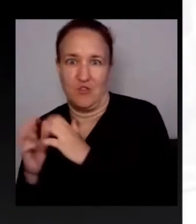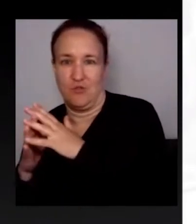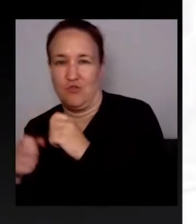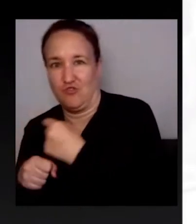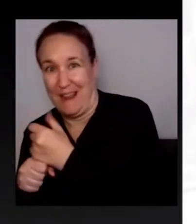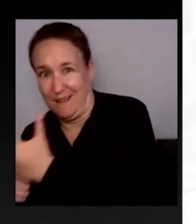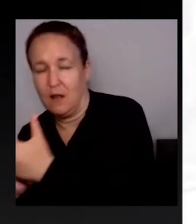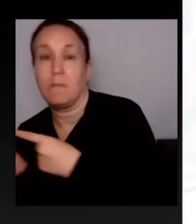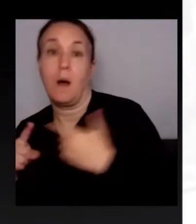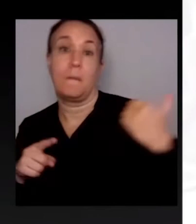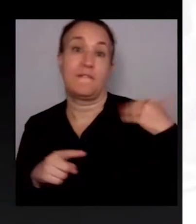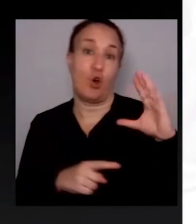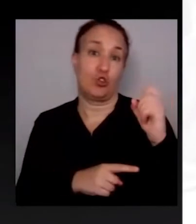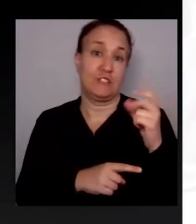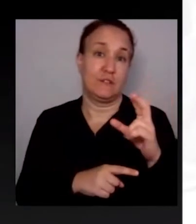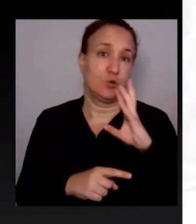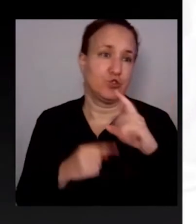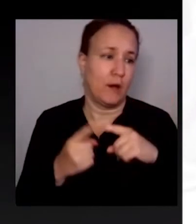was talking earlier about